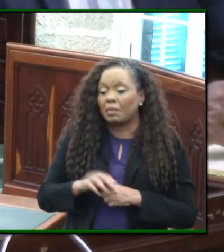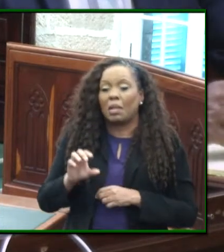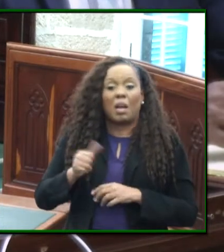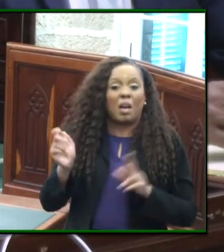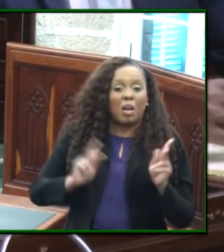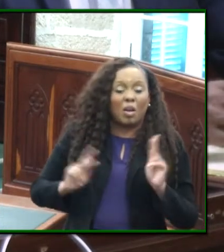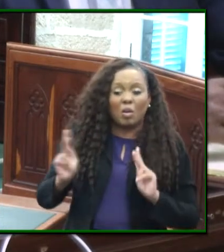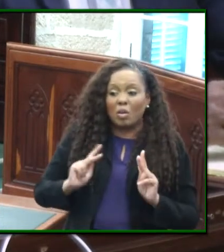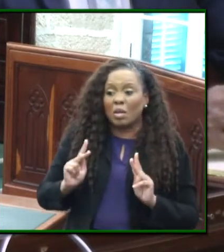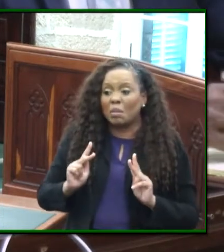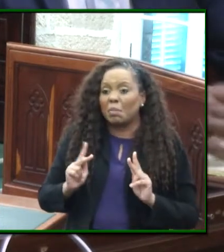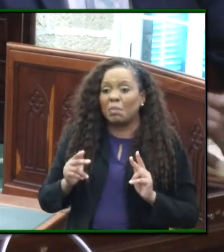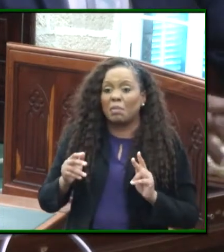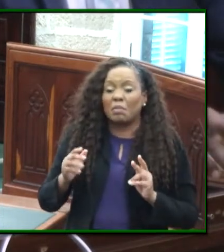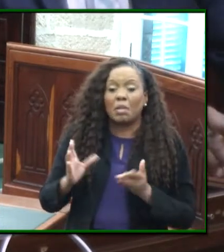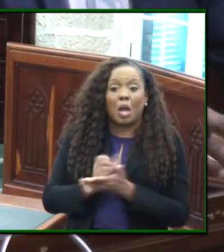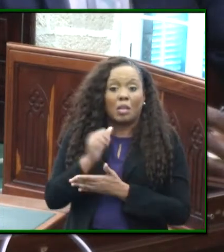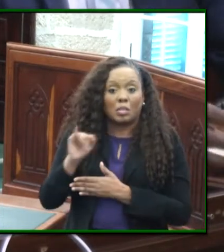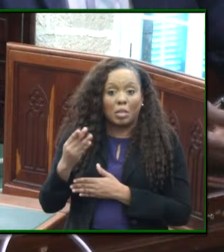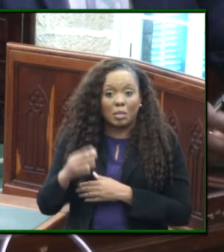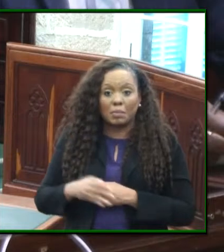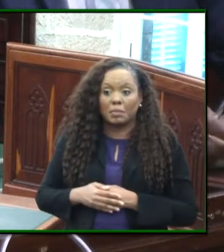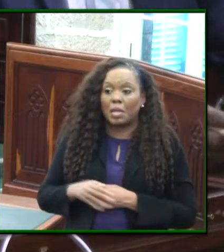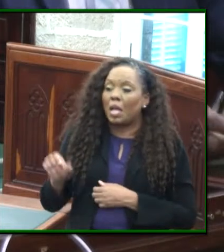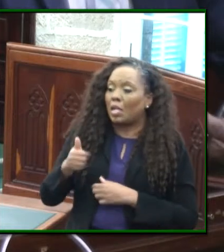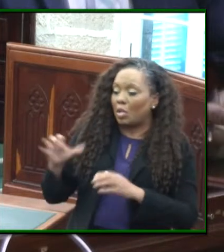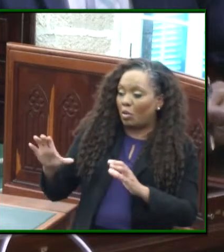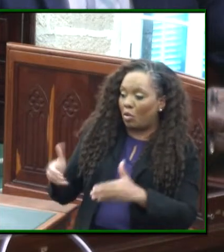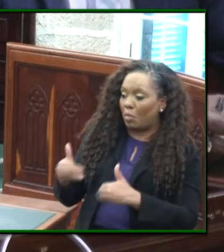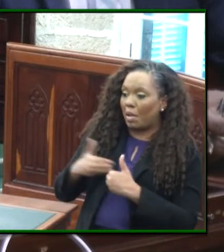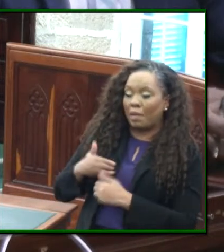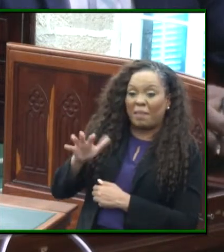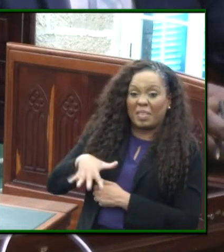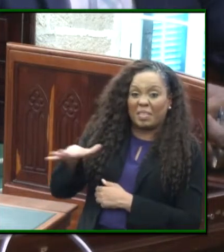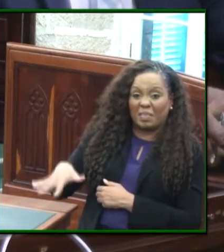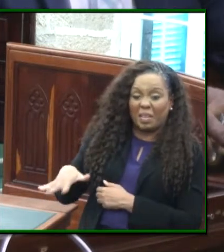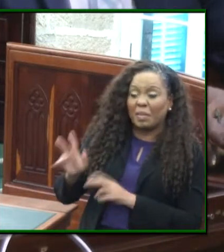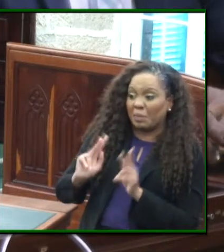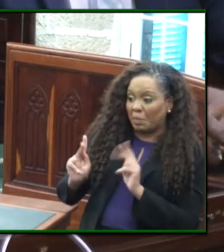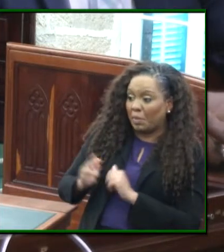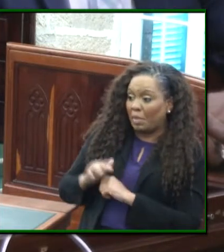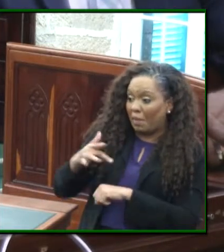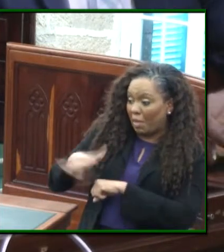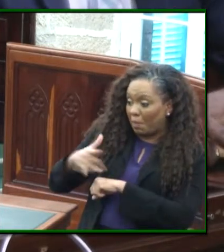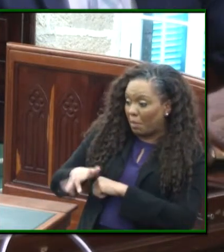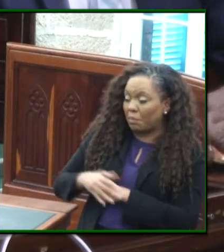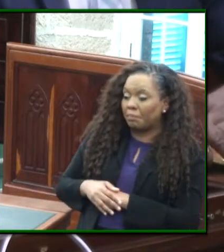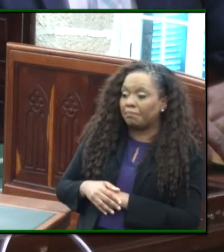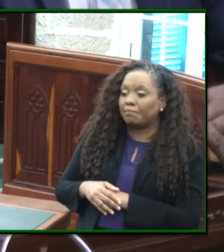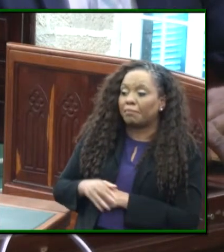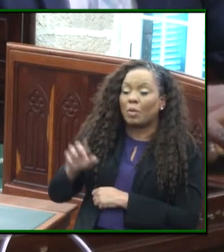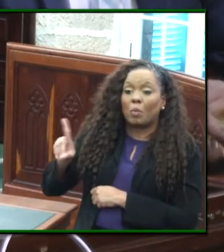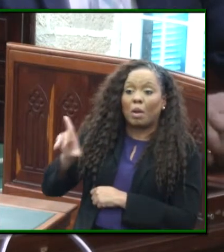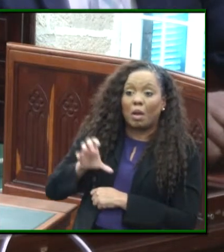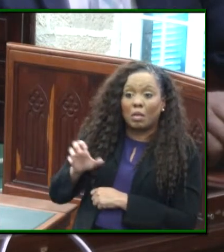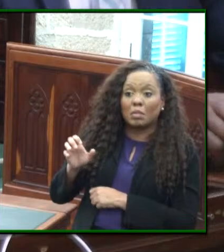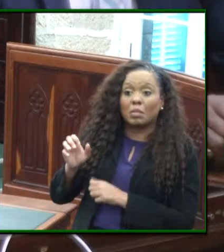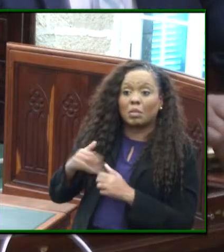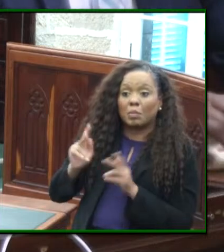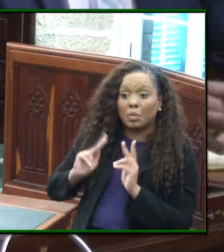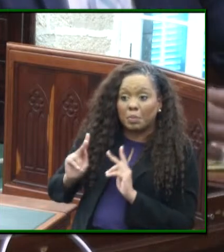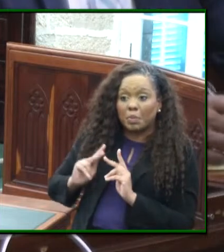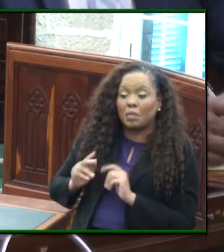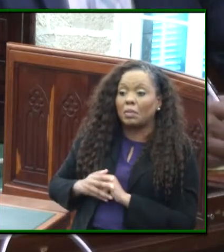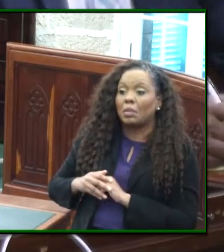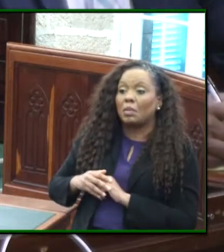another cohort that had 55 seats available. We engaged 100 young men and women, 70 applied, we